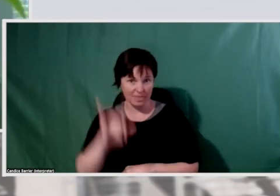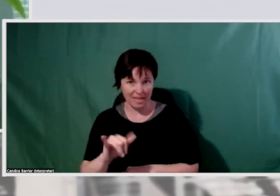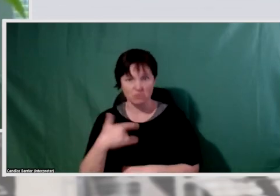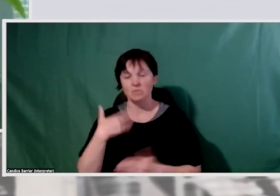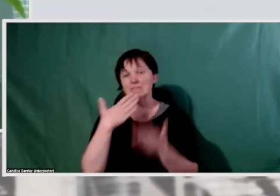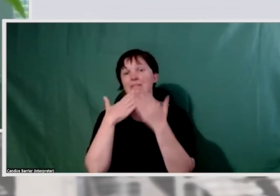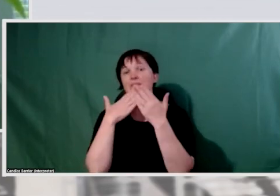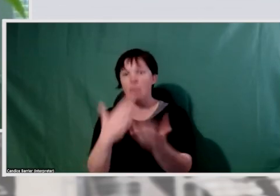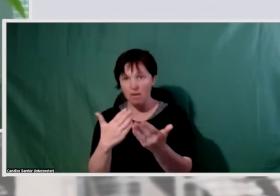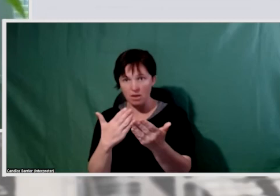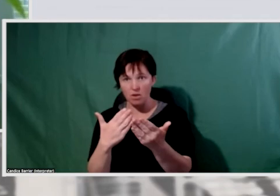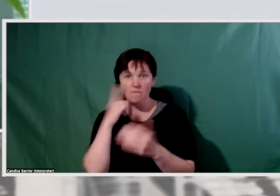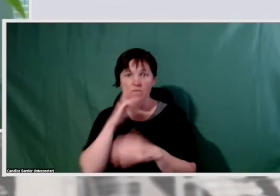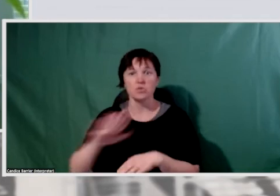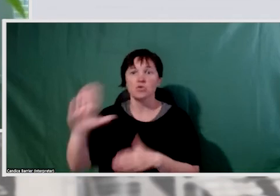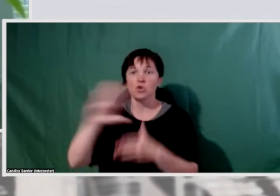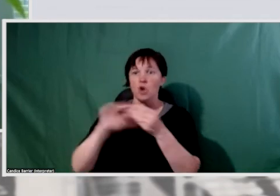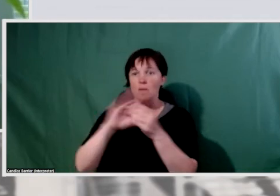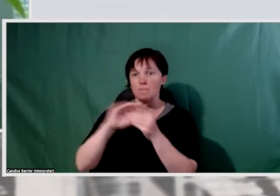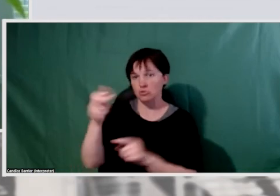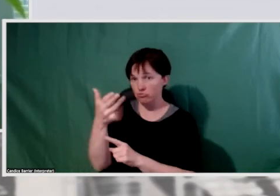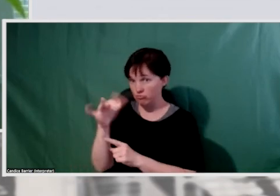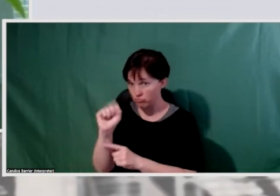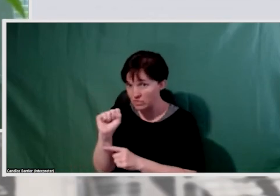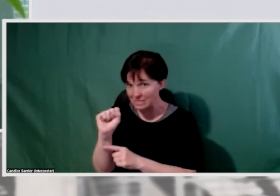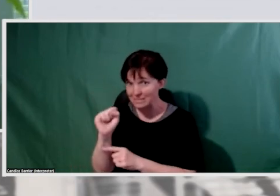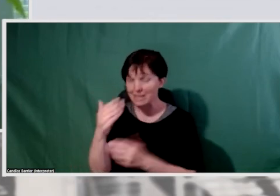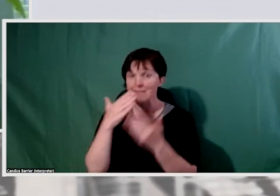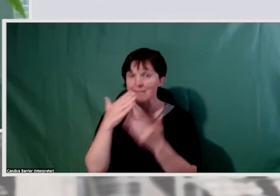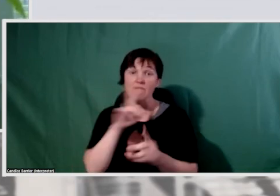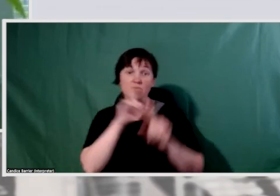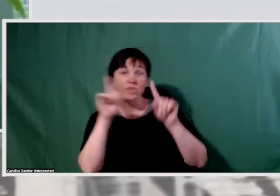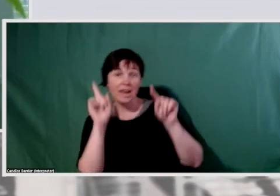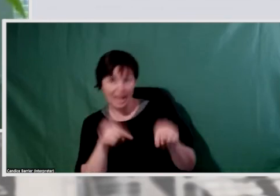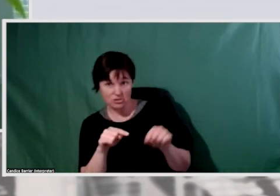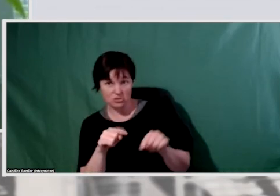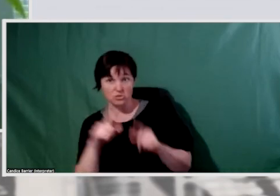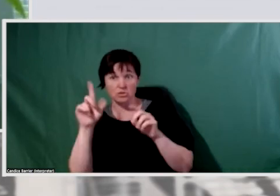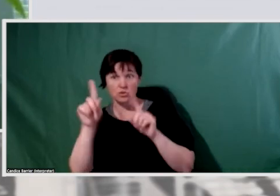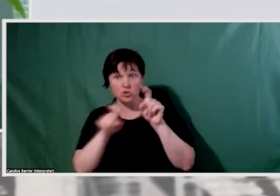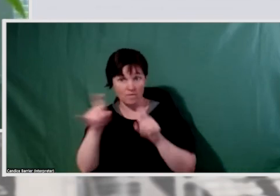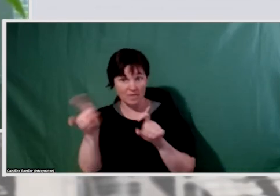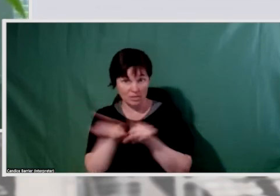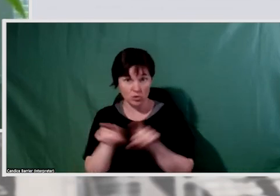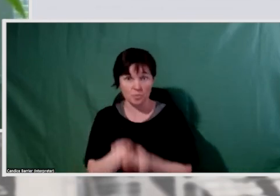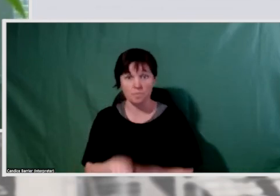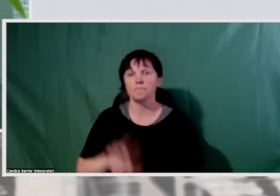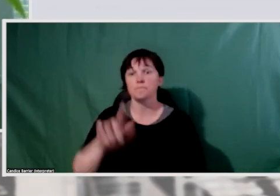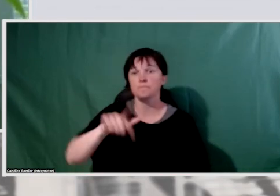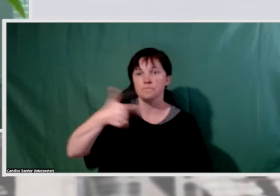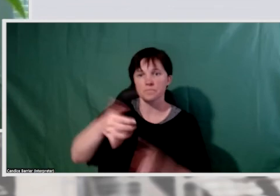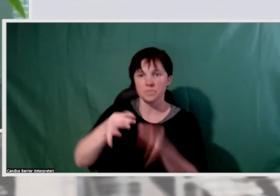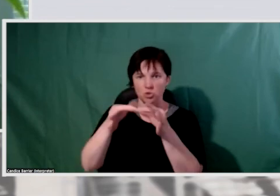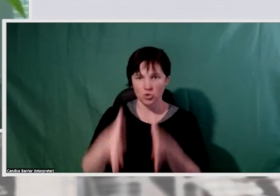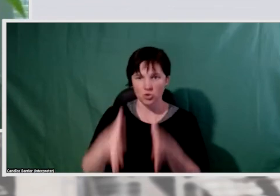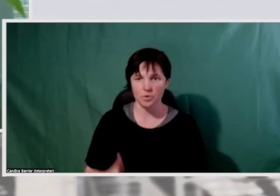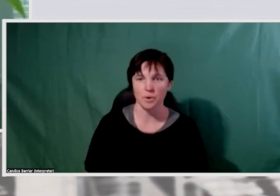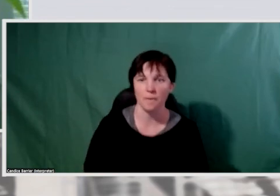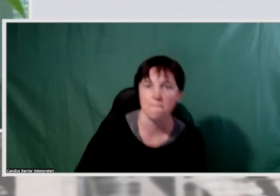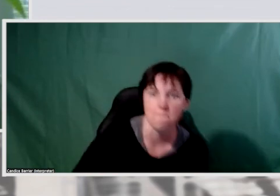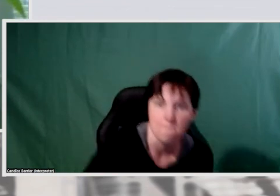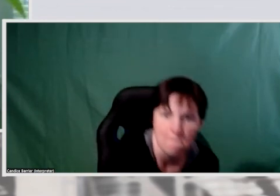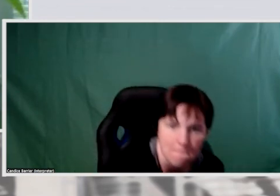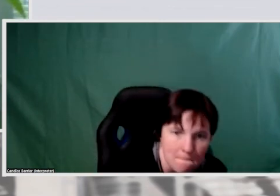thank you for your comments, Chris, and thanks for answering the survey as well. Elizabeth brought